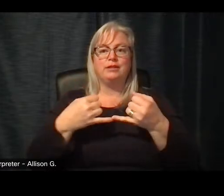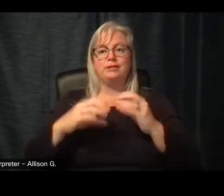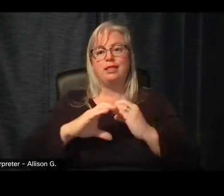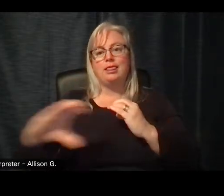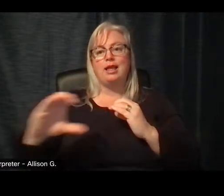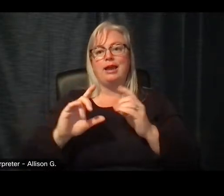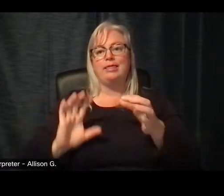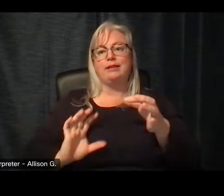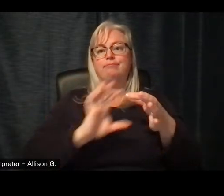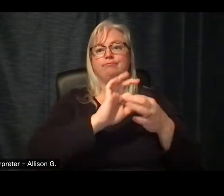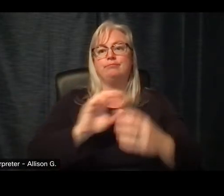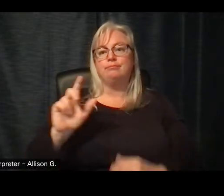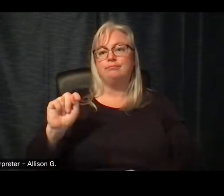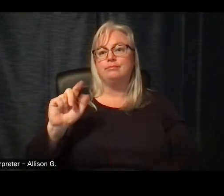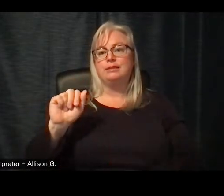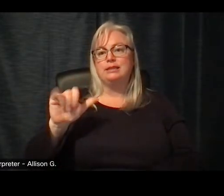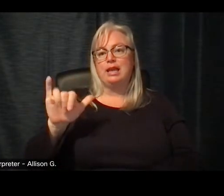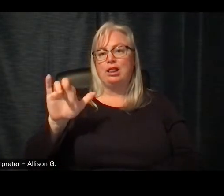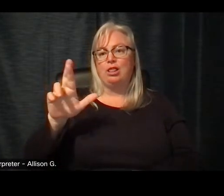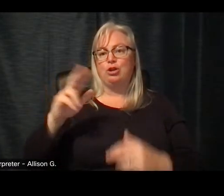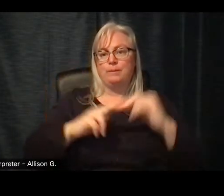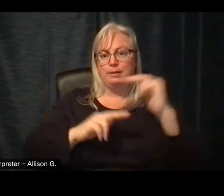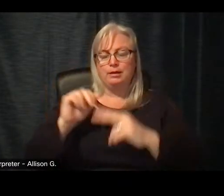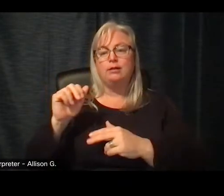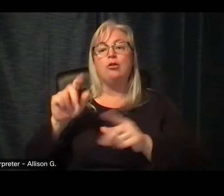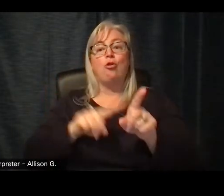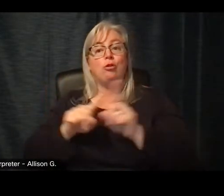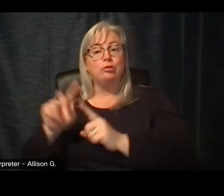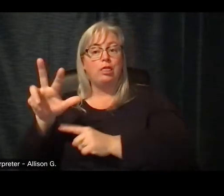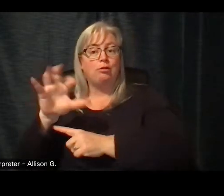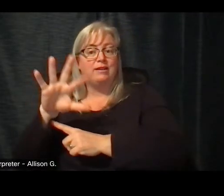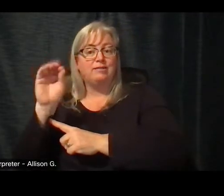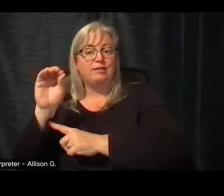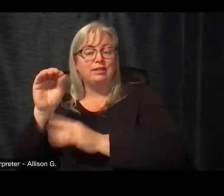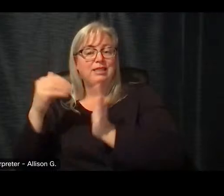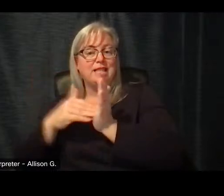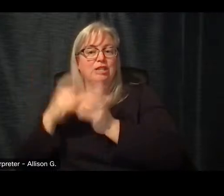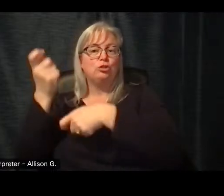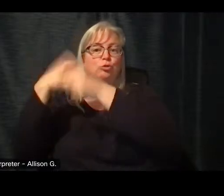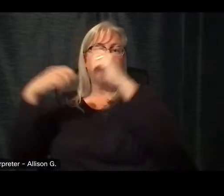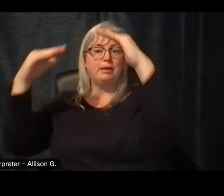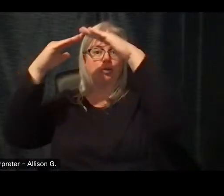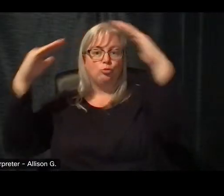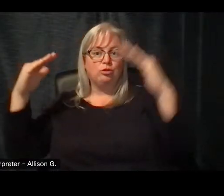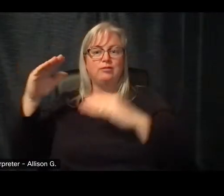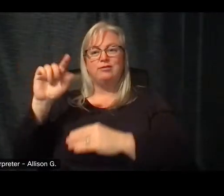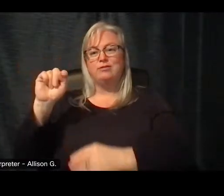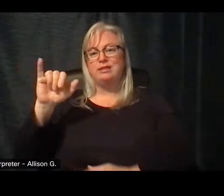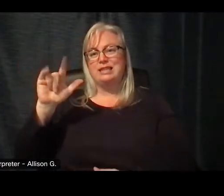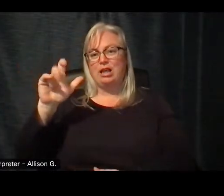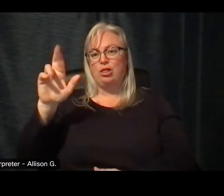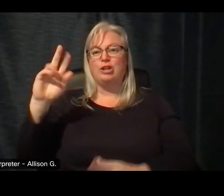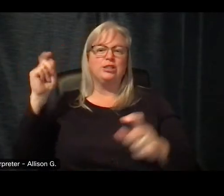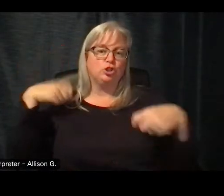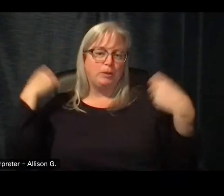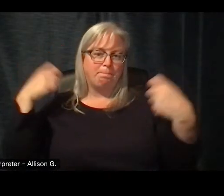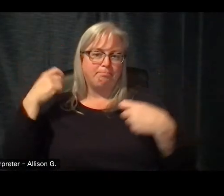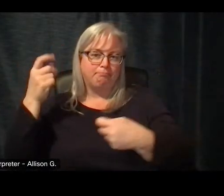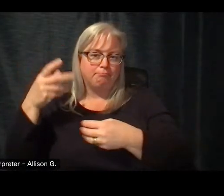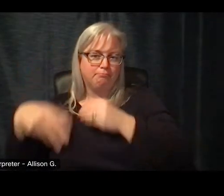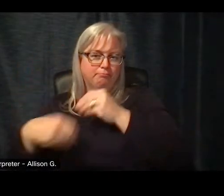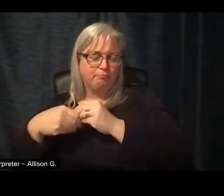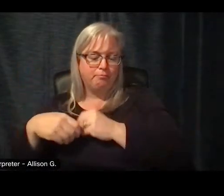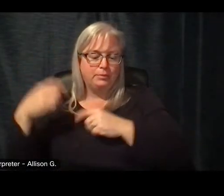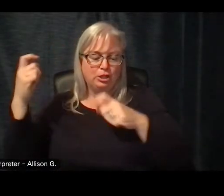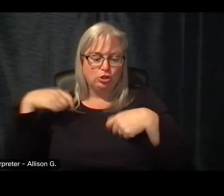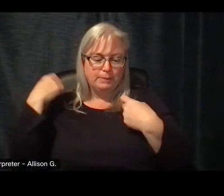building. They're also looking for $350,000 to replace a roof over the Taylor building. It's a gym, Taylor Gym, I should say. And